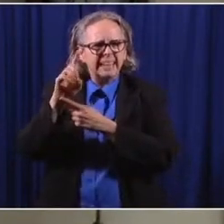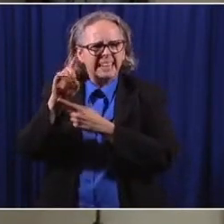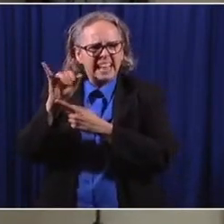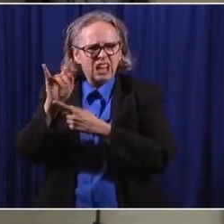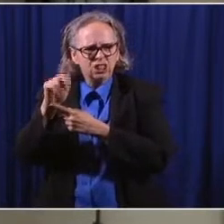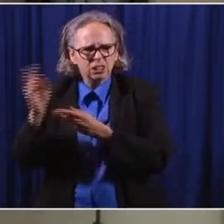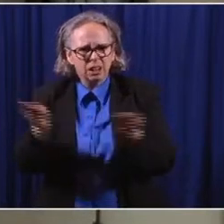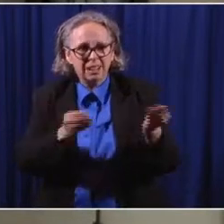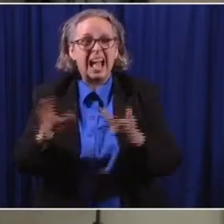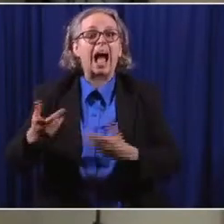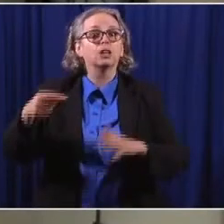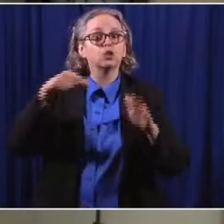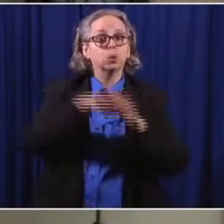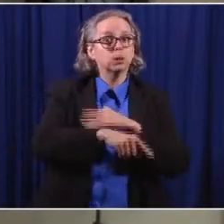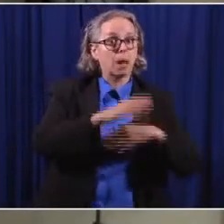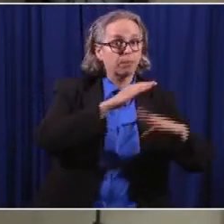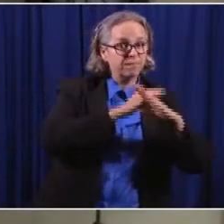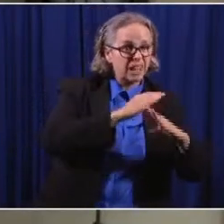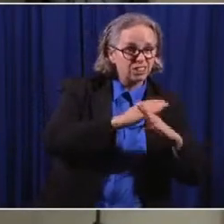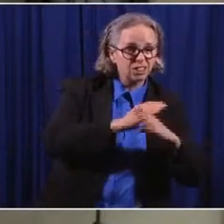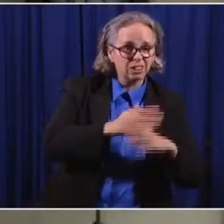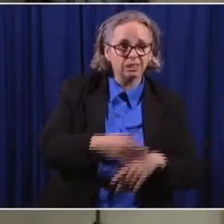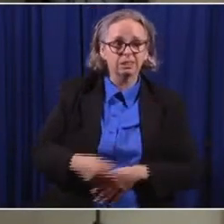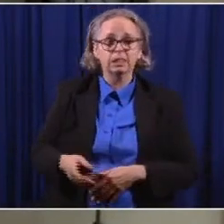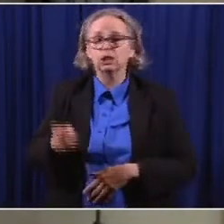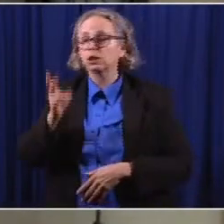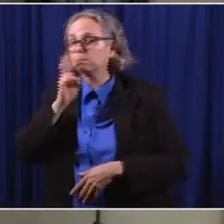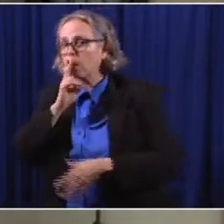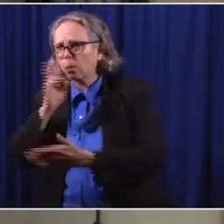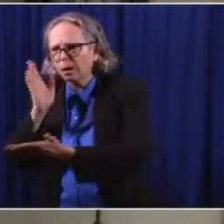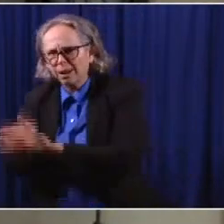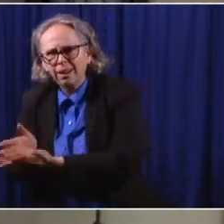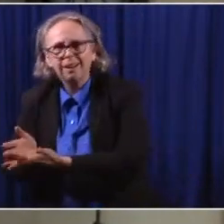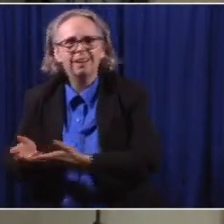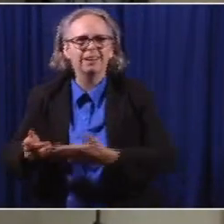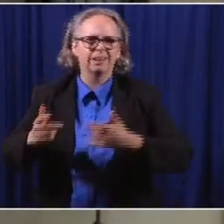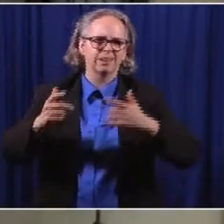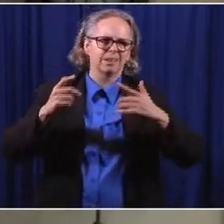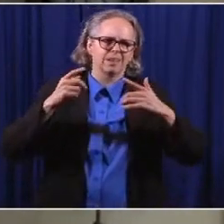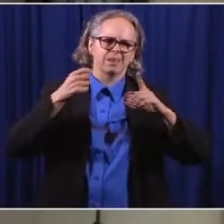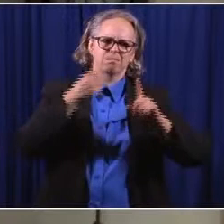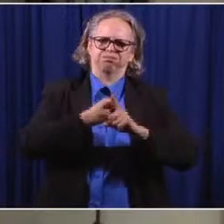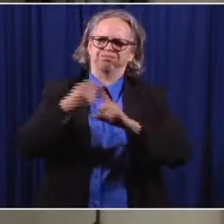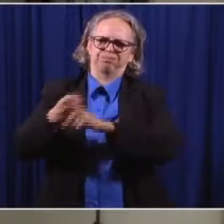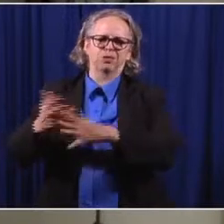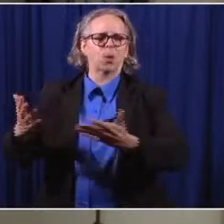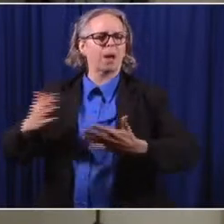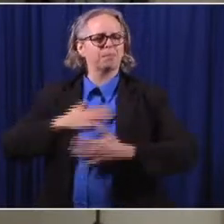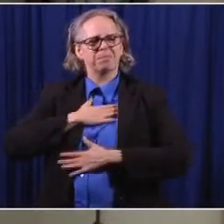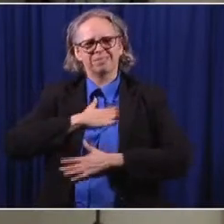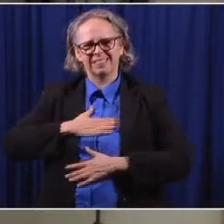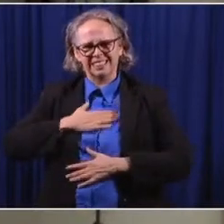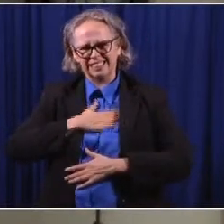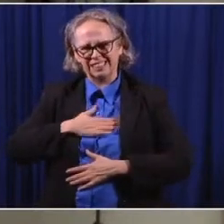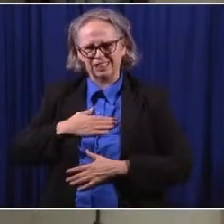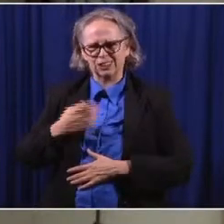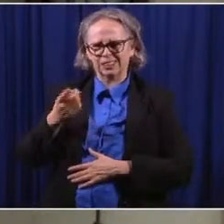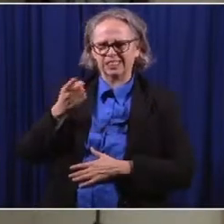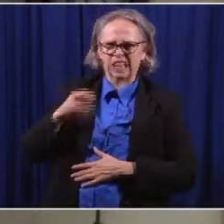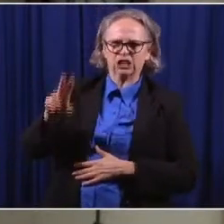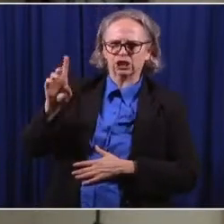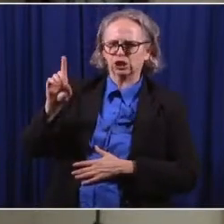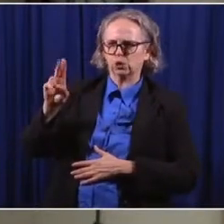cessation, injury prevention. We're pleased to have Dr. Duvey join. I would anticipate that she'll be